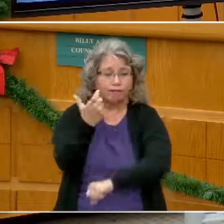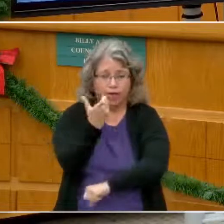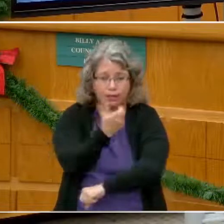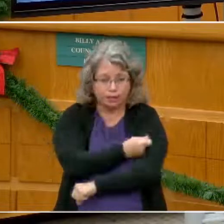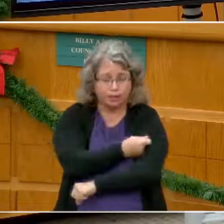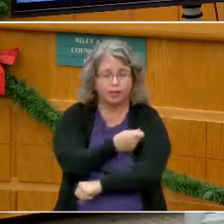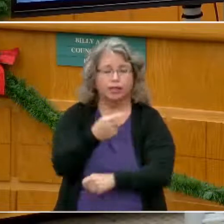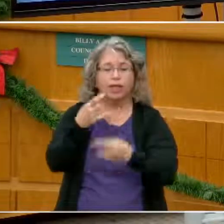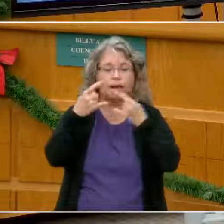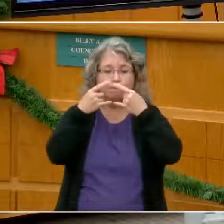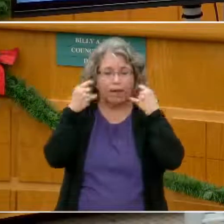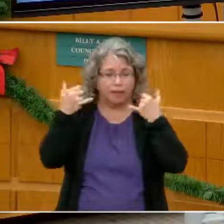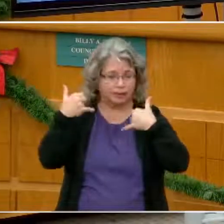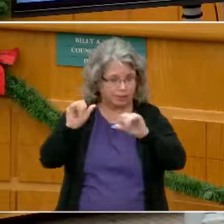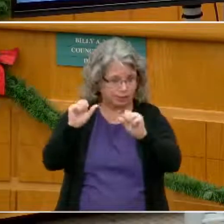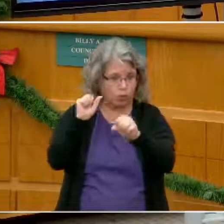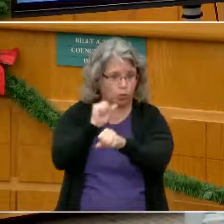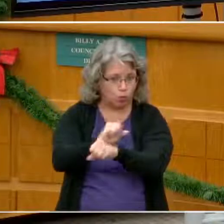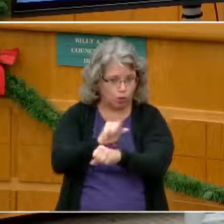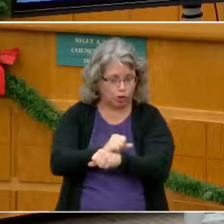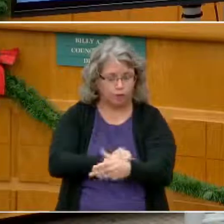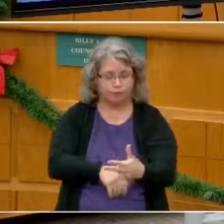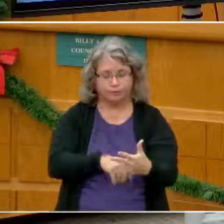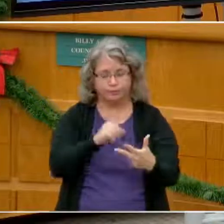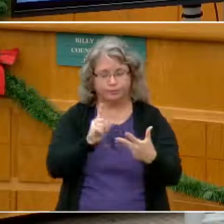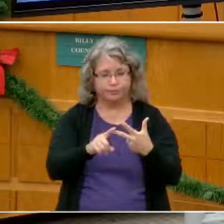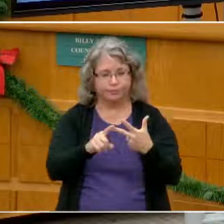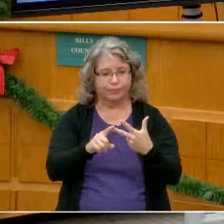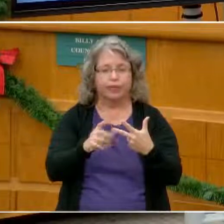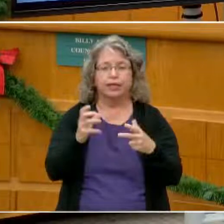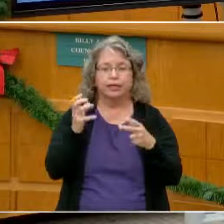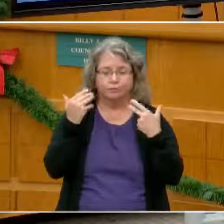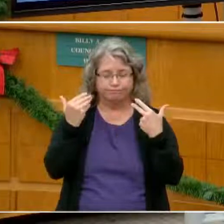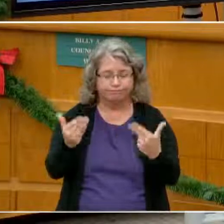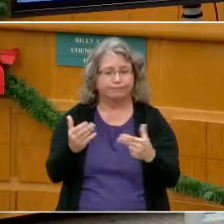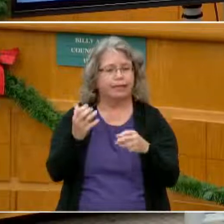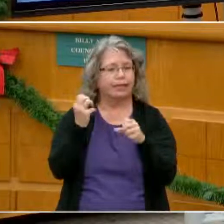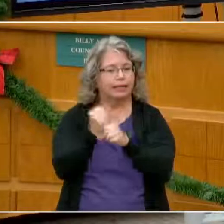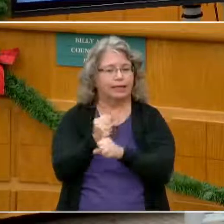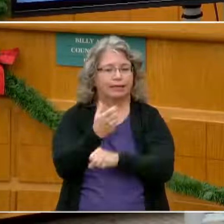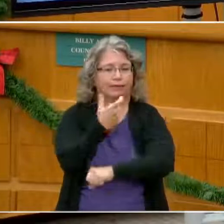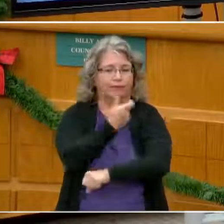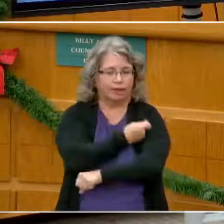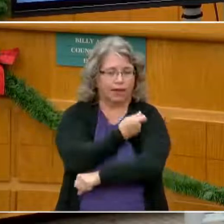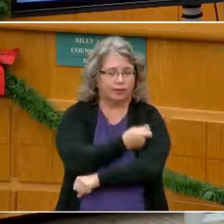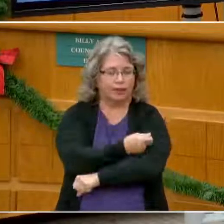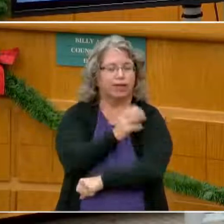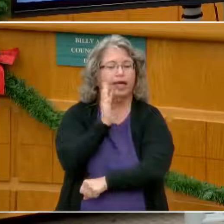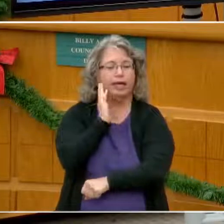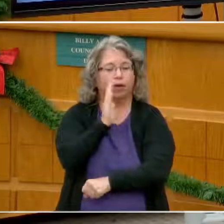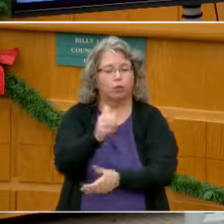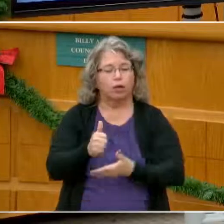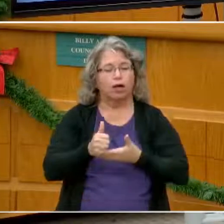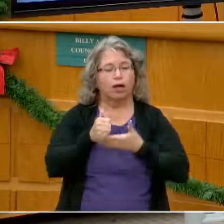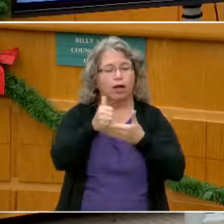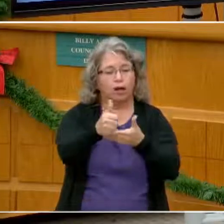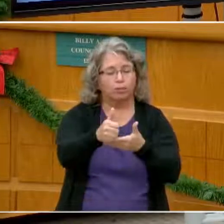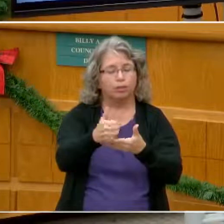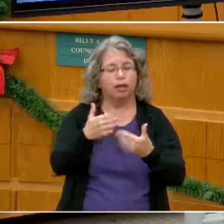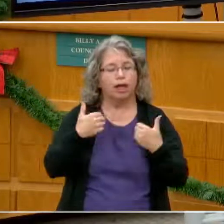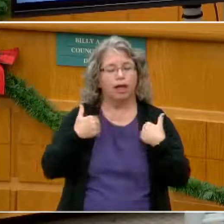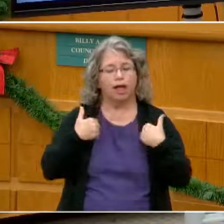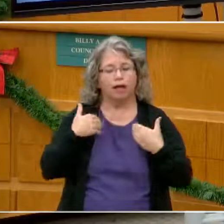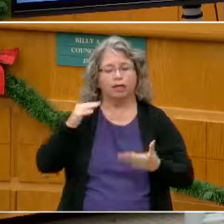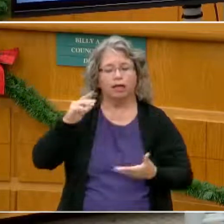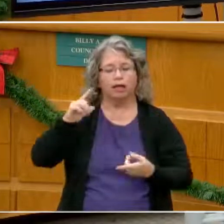works. Lastly, get vaccinated. It's going to help you have less severe outcomes. Now,